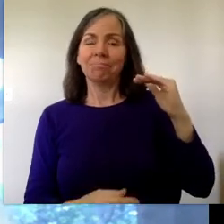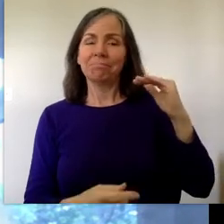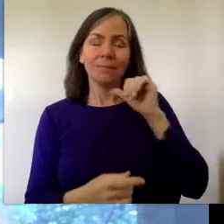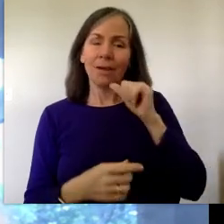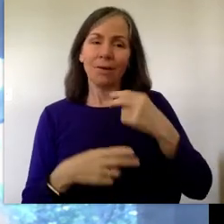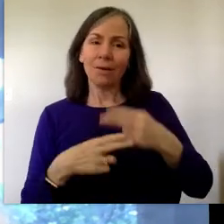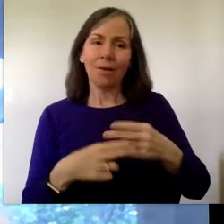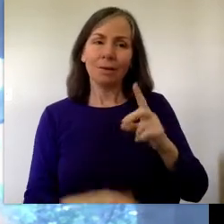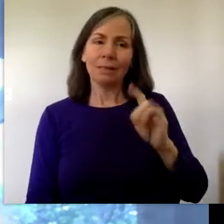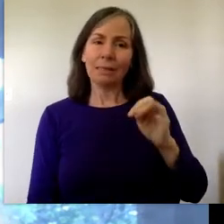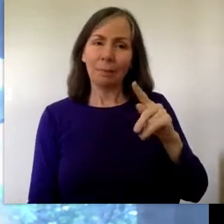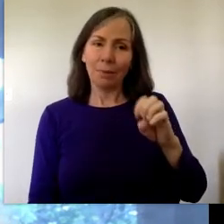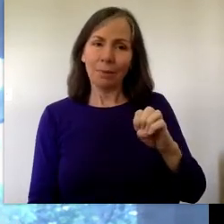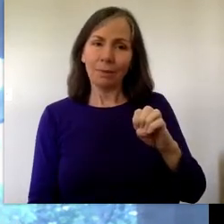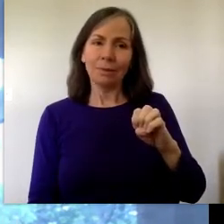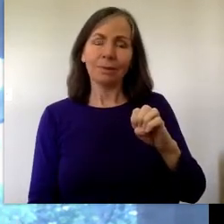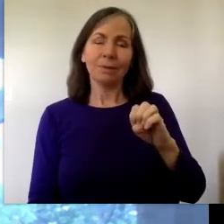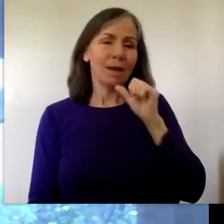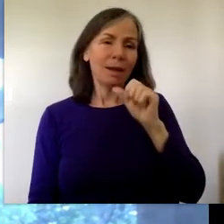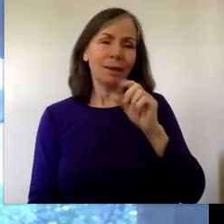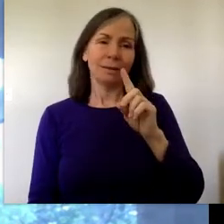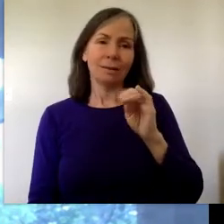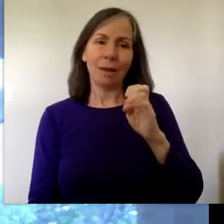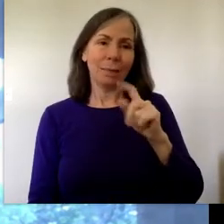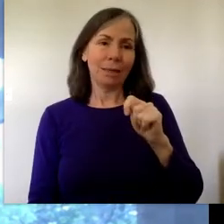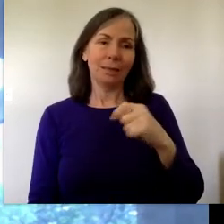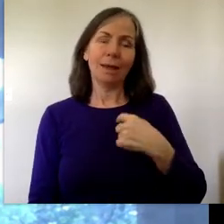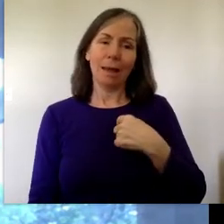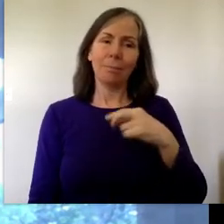a dominant trait for me. I'm recessive.